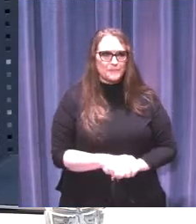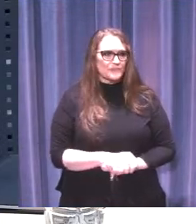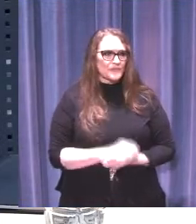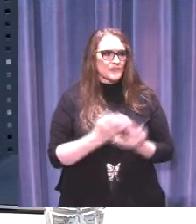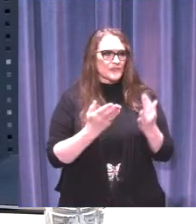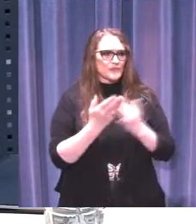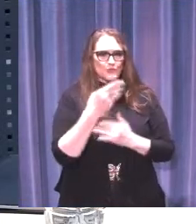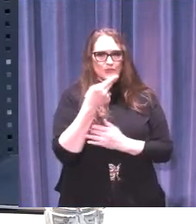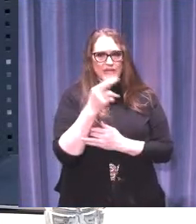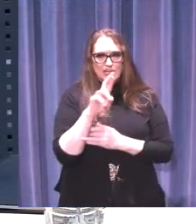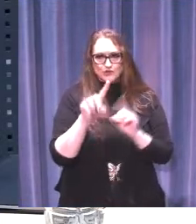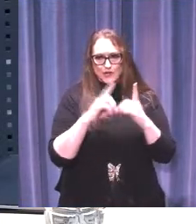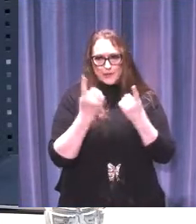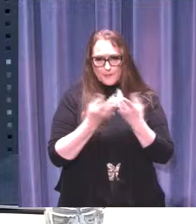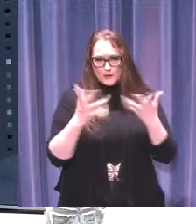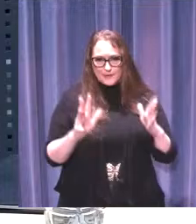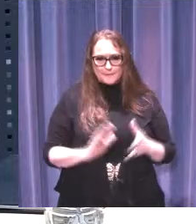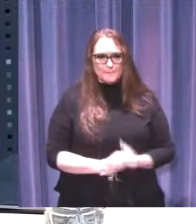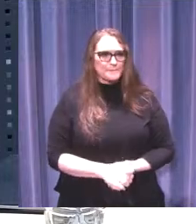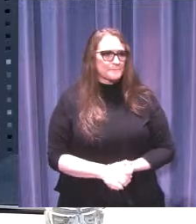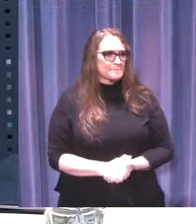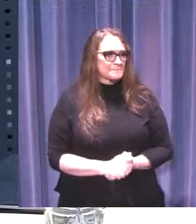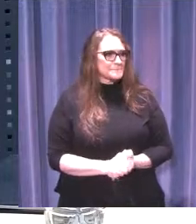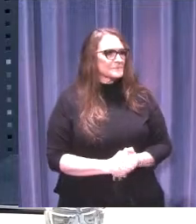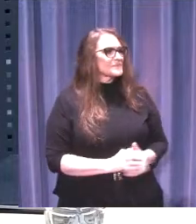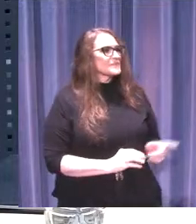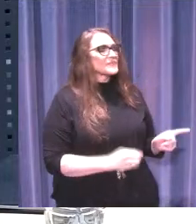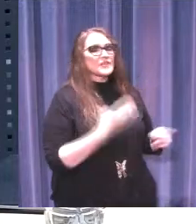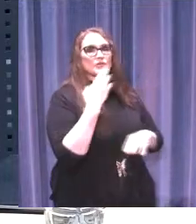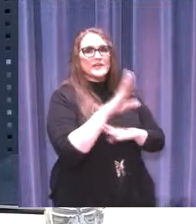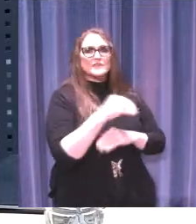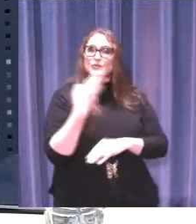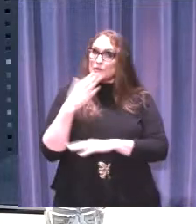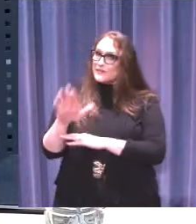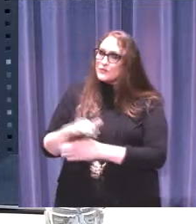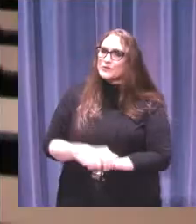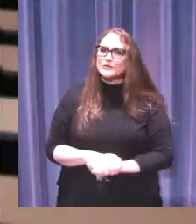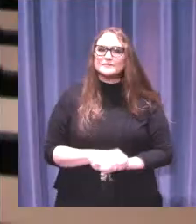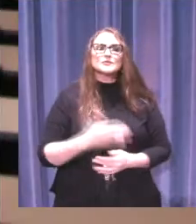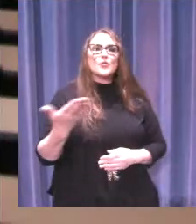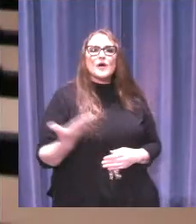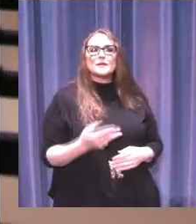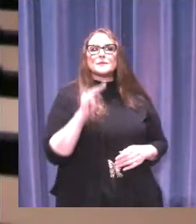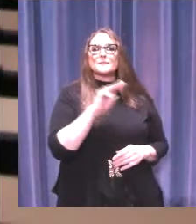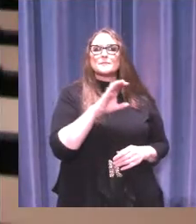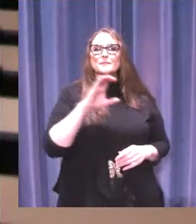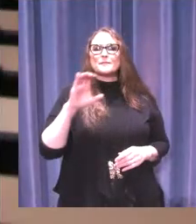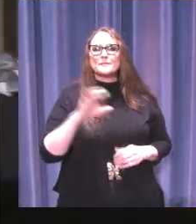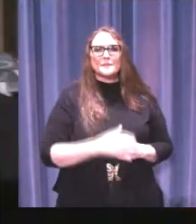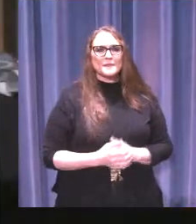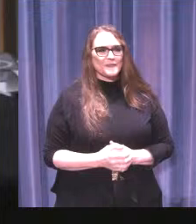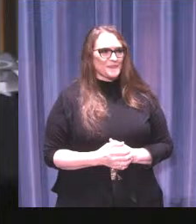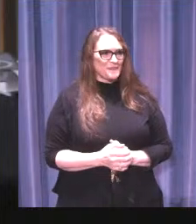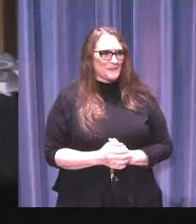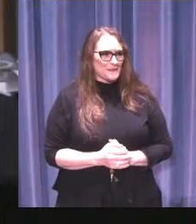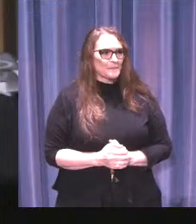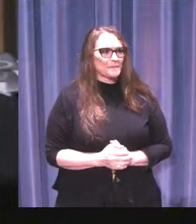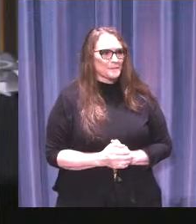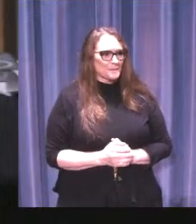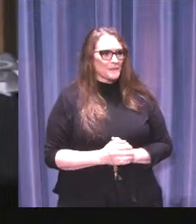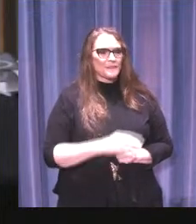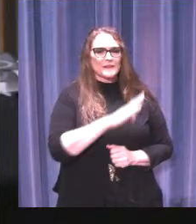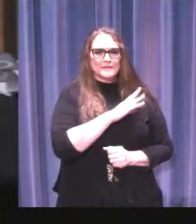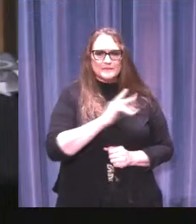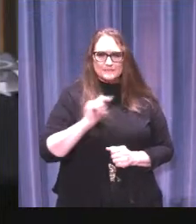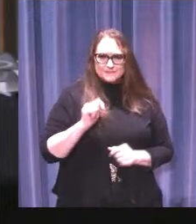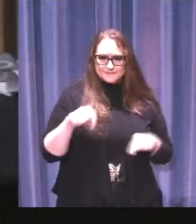HR department. Good afternoon. Good afternoon. Welcome to Mott Community College. This is the Board of